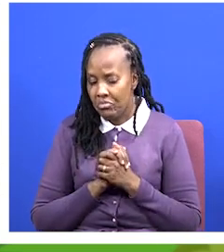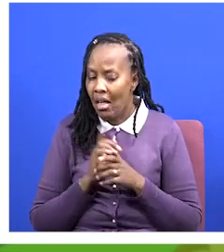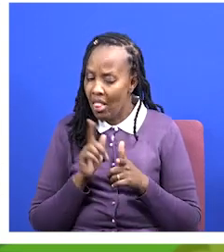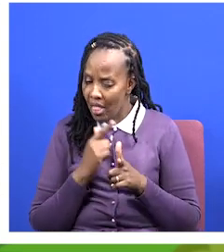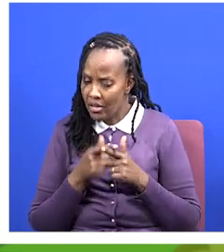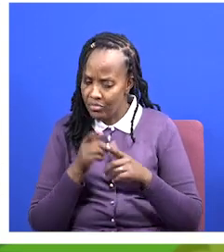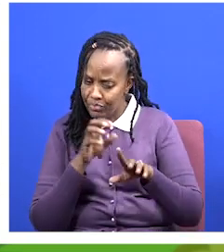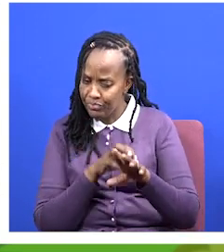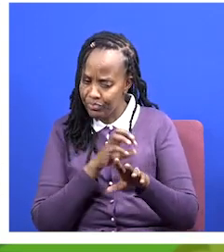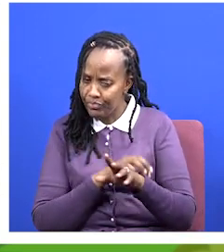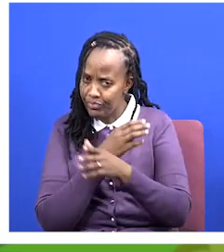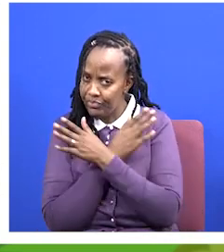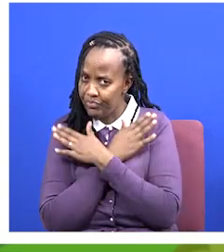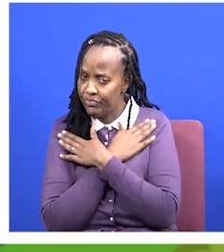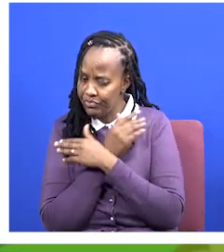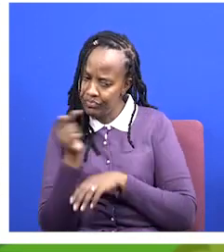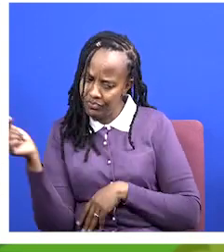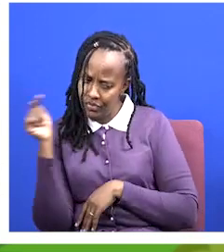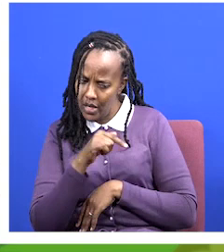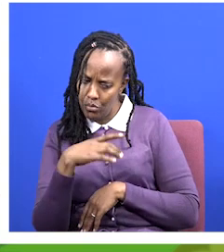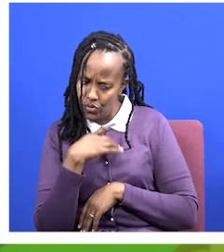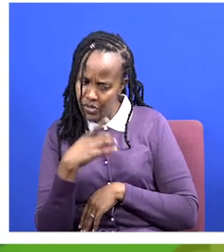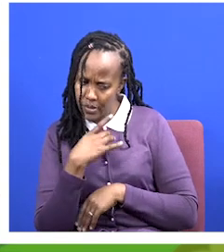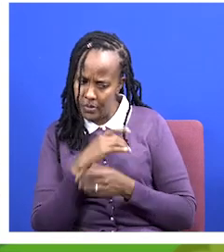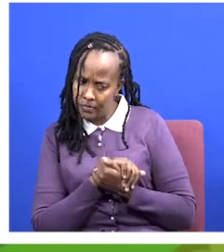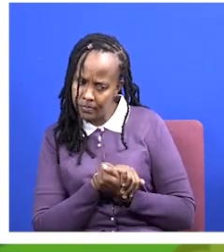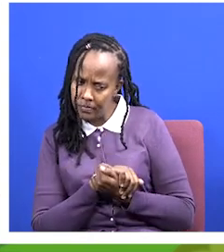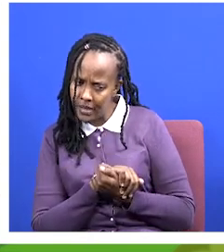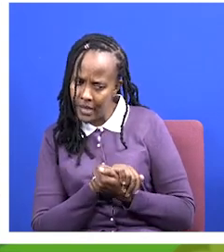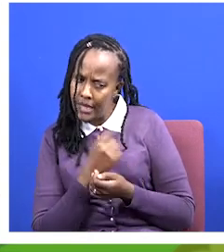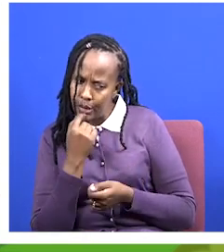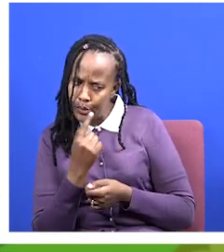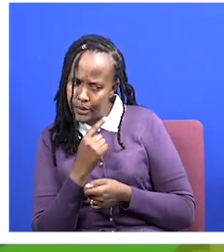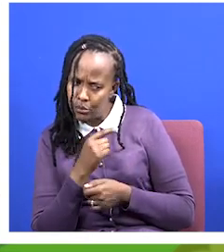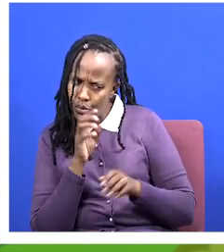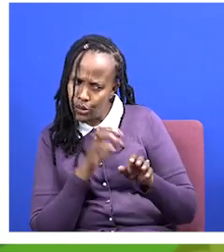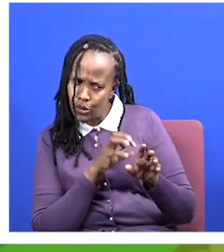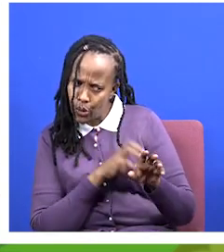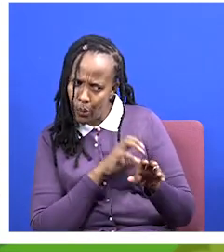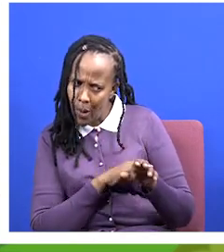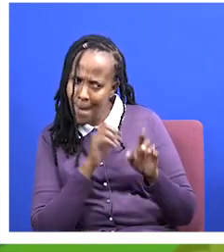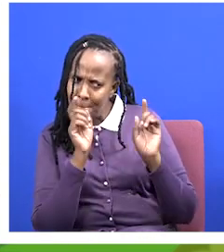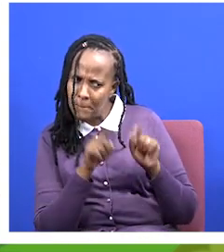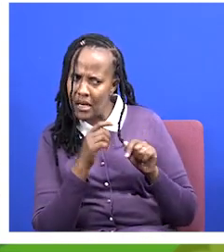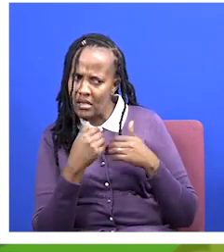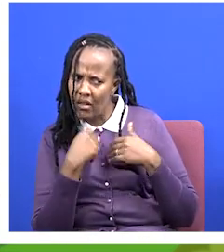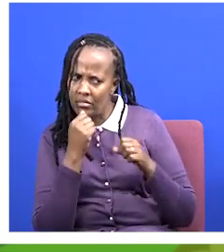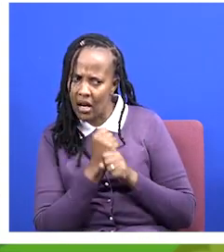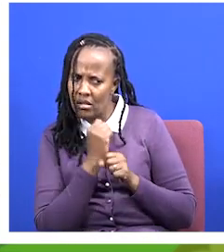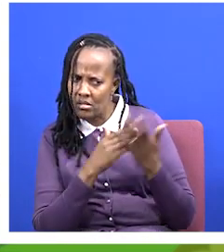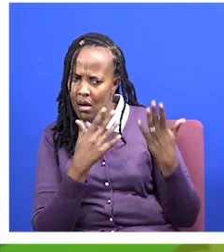Job's friends came to see him. And they said to him, "Job, you must have done